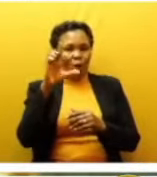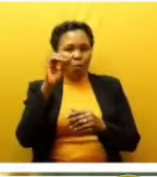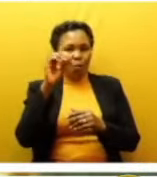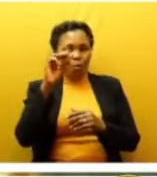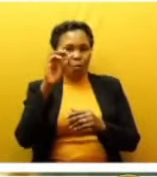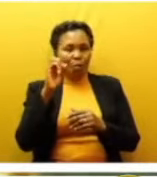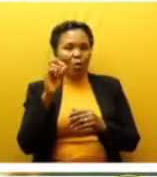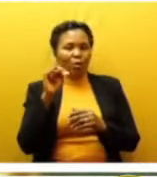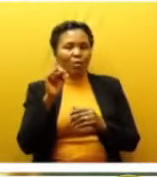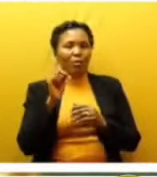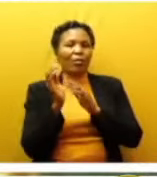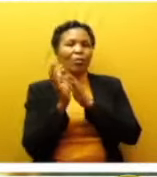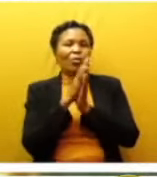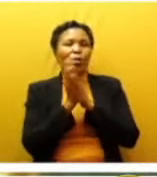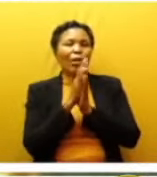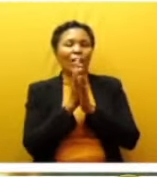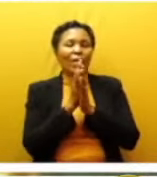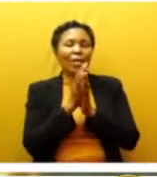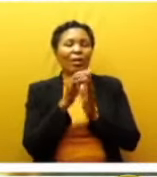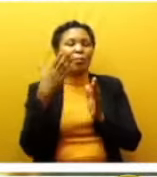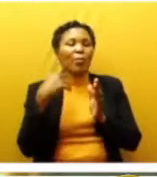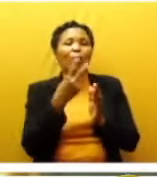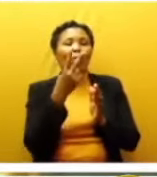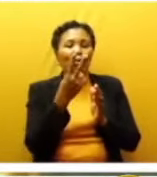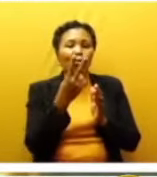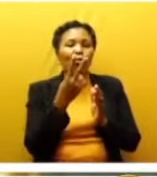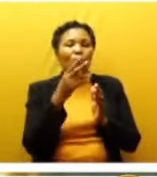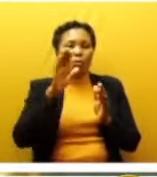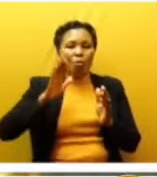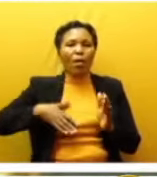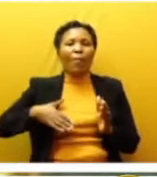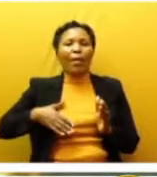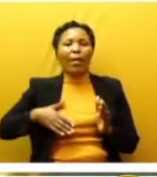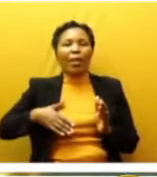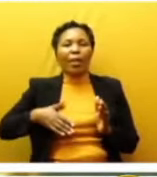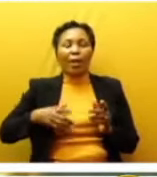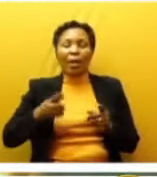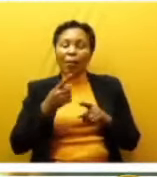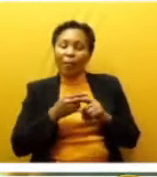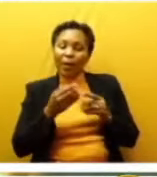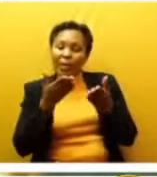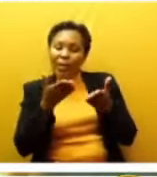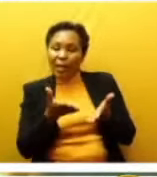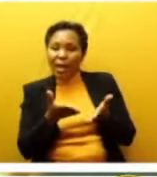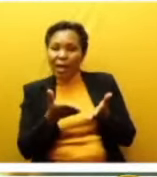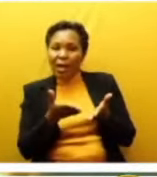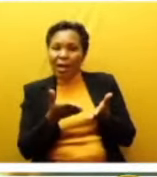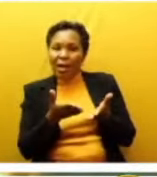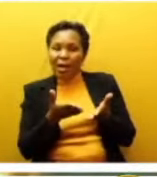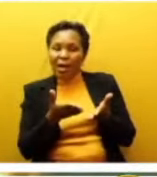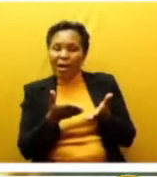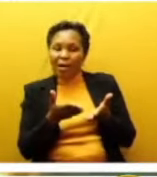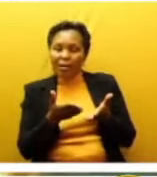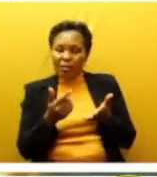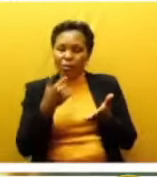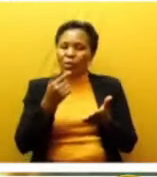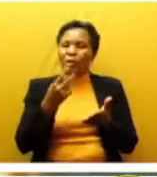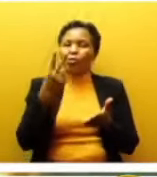the protagonists were distinguished mothers, but here you called them two